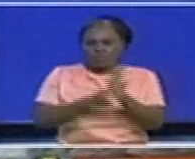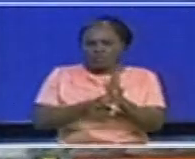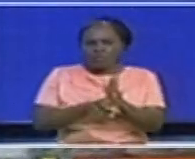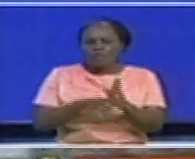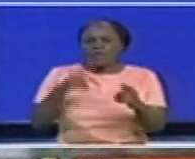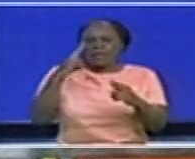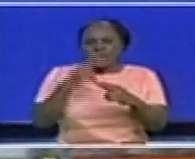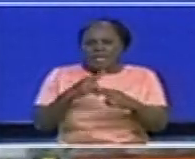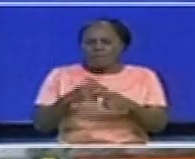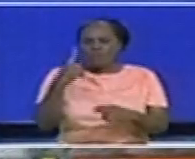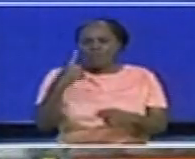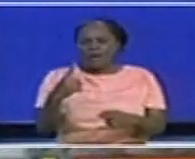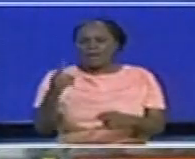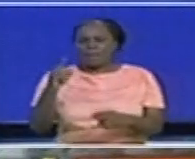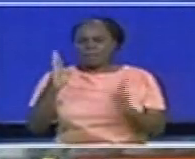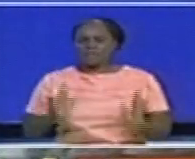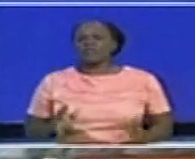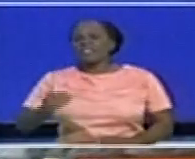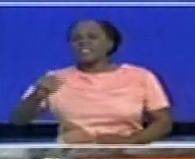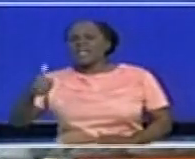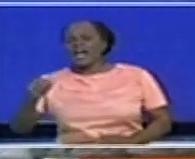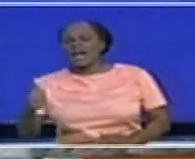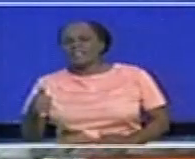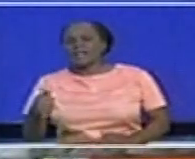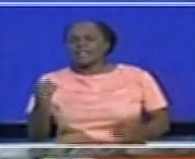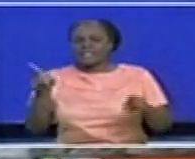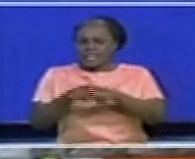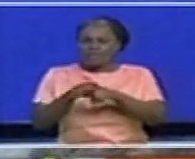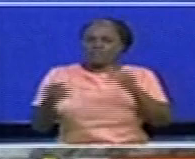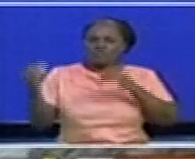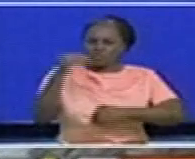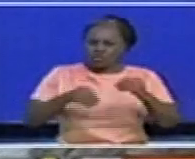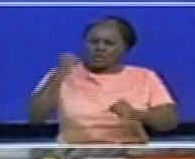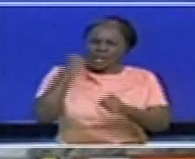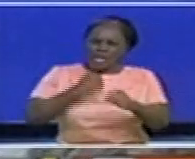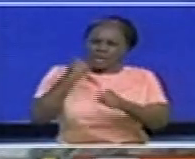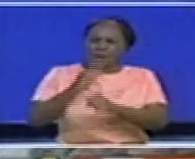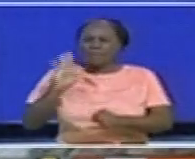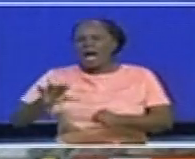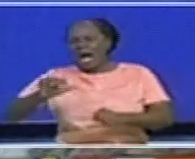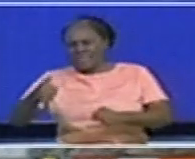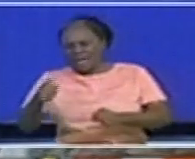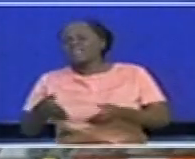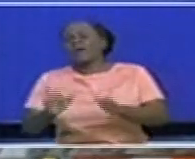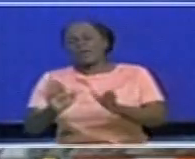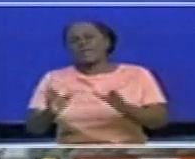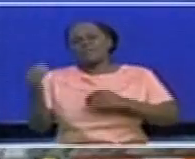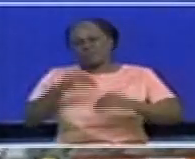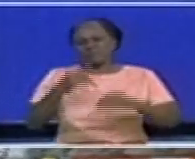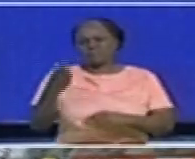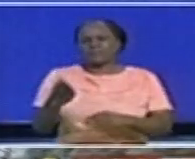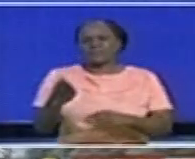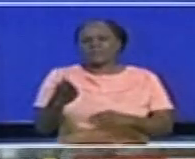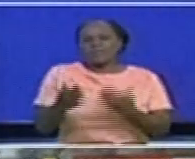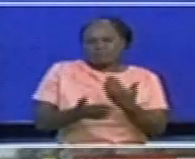one spouse only, but the other spouse or spouses contribute by their labor or other means to the productivity, upkeep